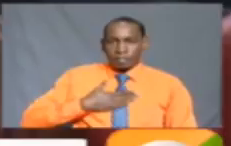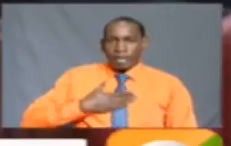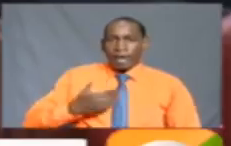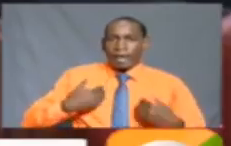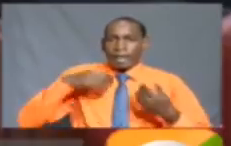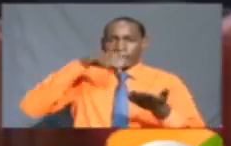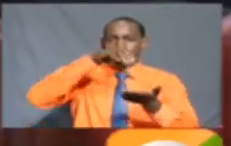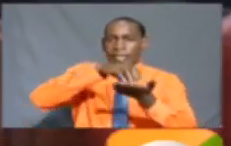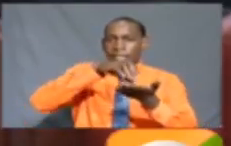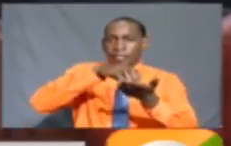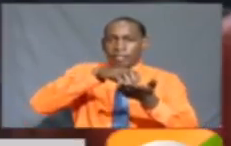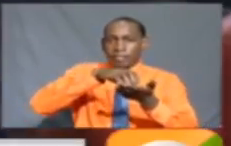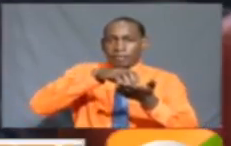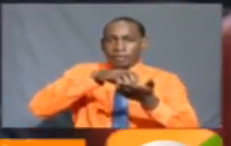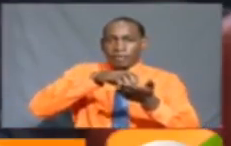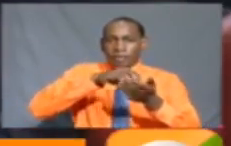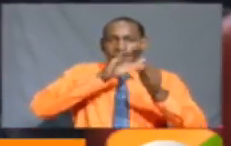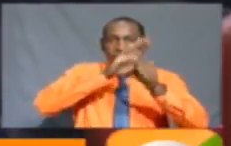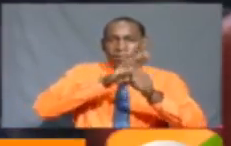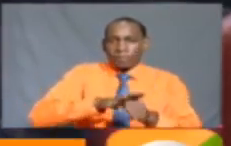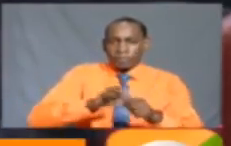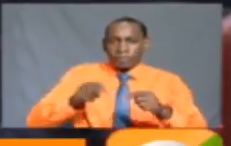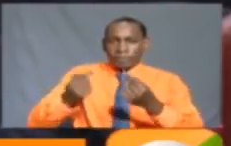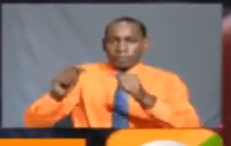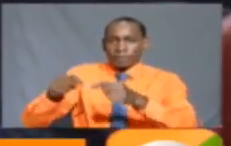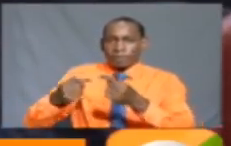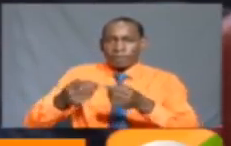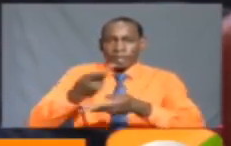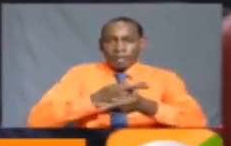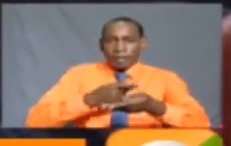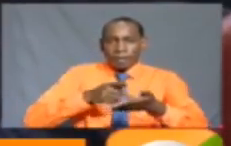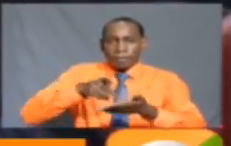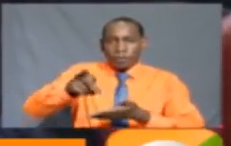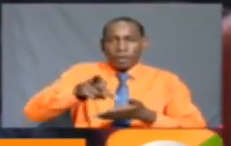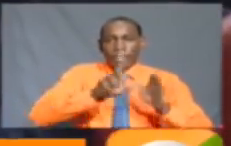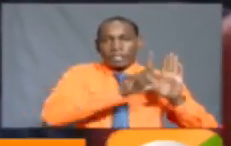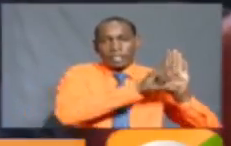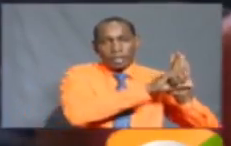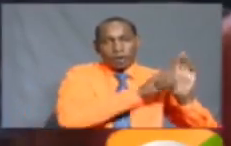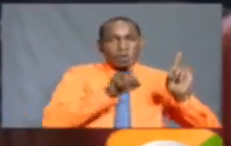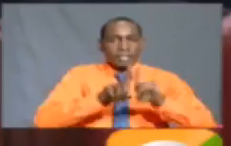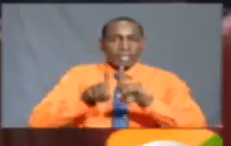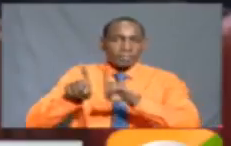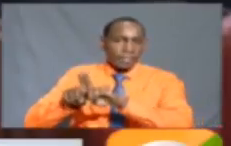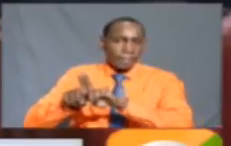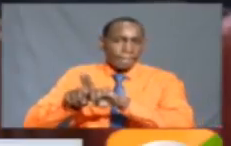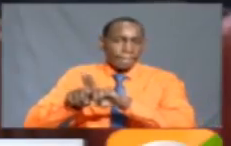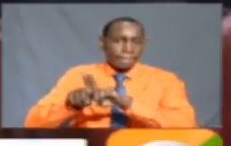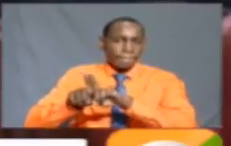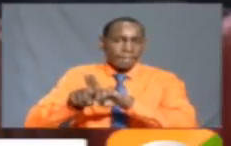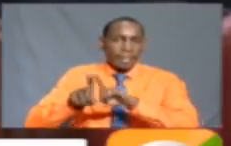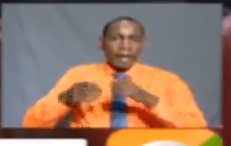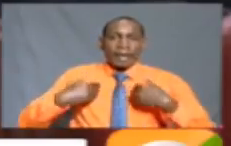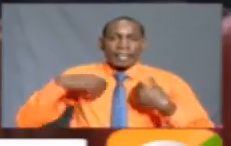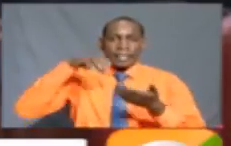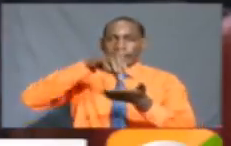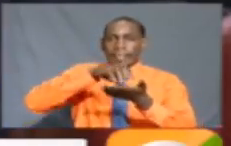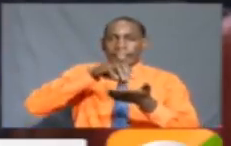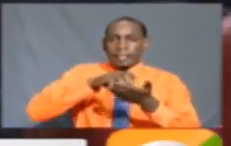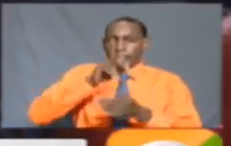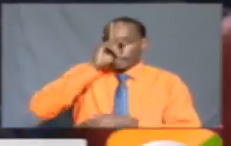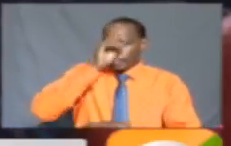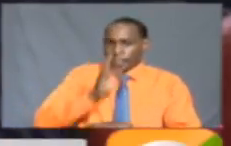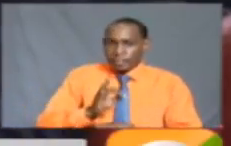cases of violation of procurement laws. It also came across cases of